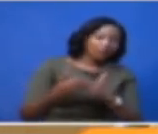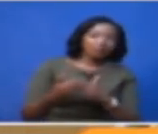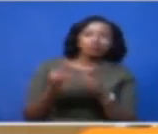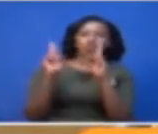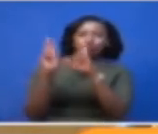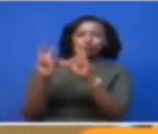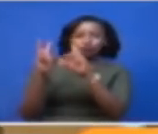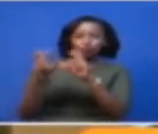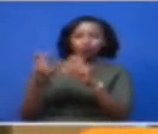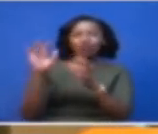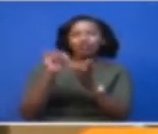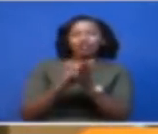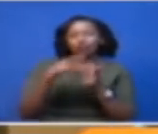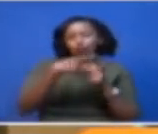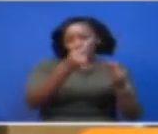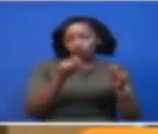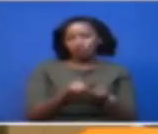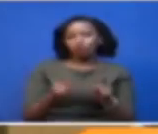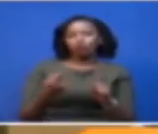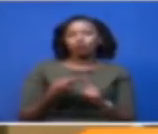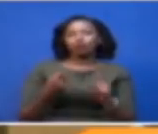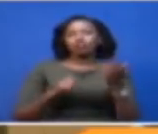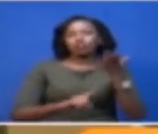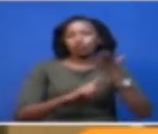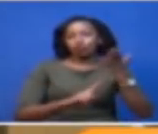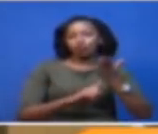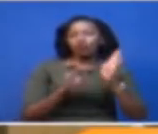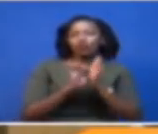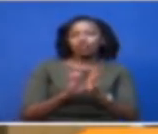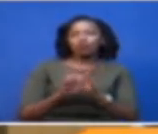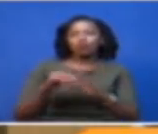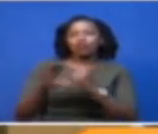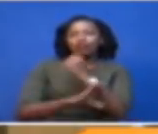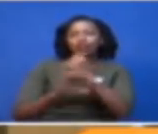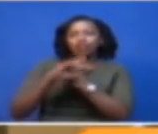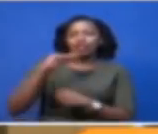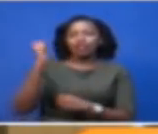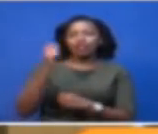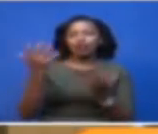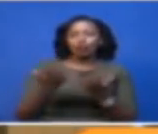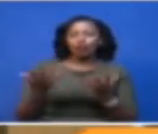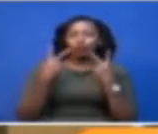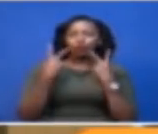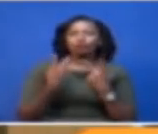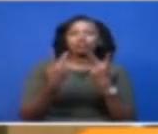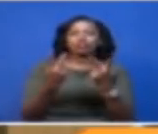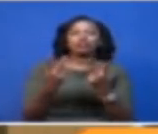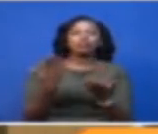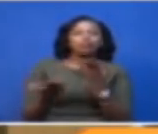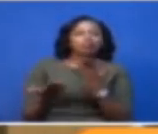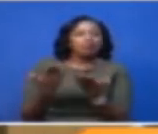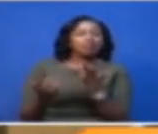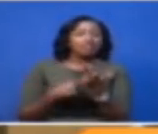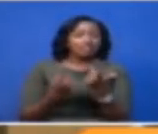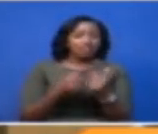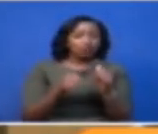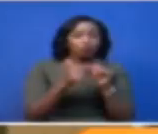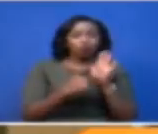translated to digital. We are a long ways off even in a country like Kenya, where you know you see statistics that tell you we have maybe 75%